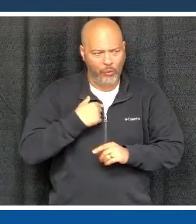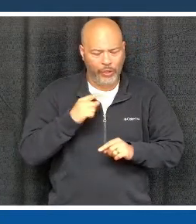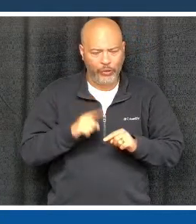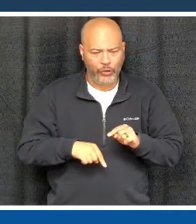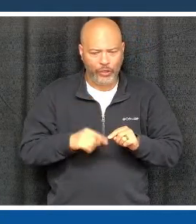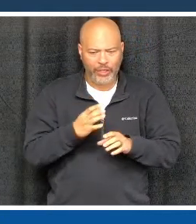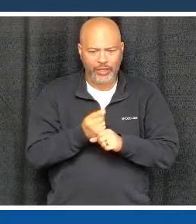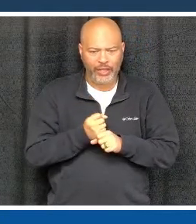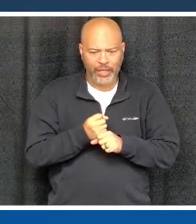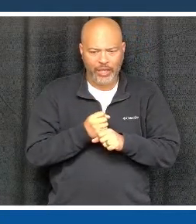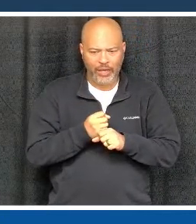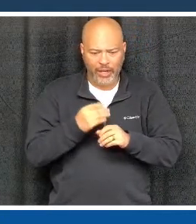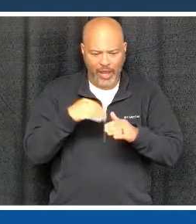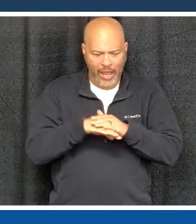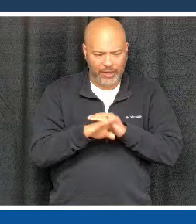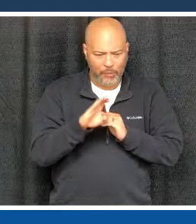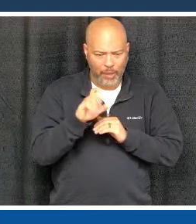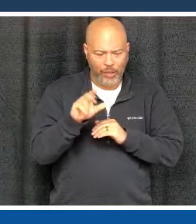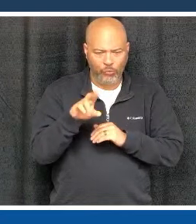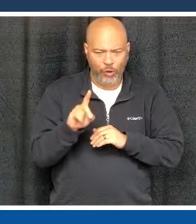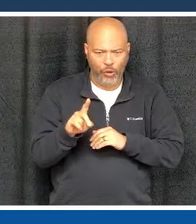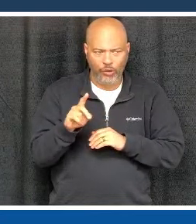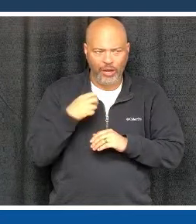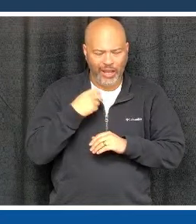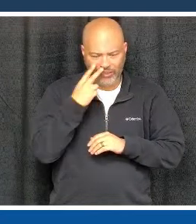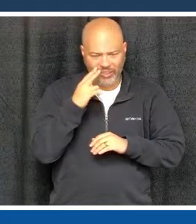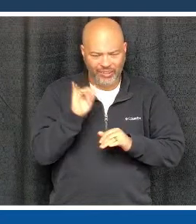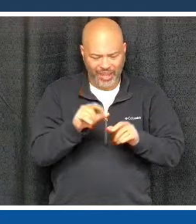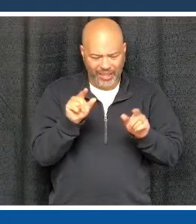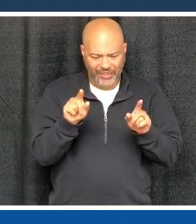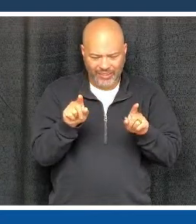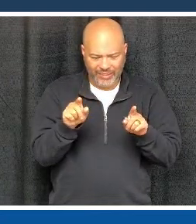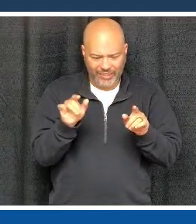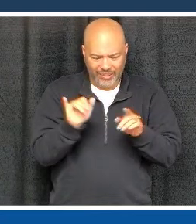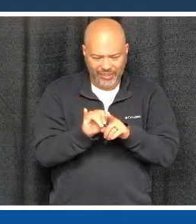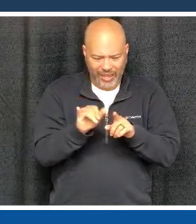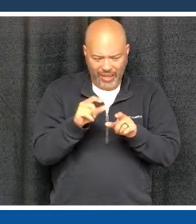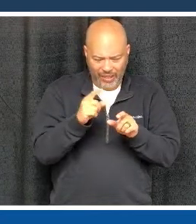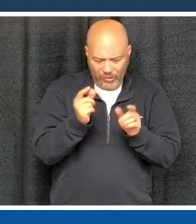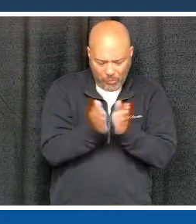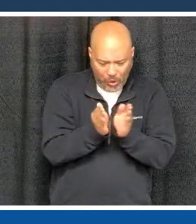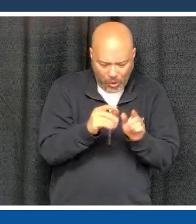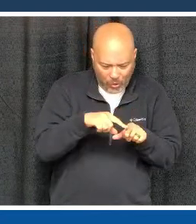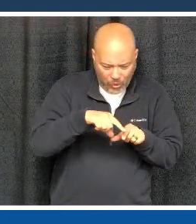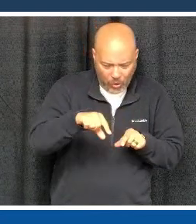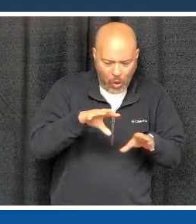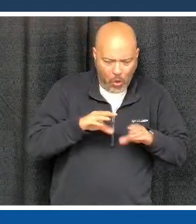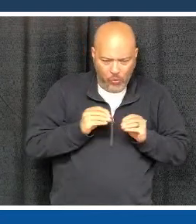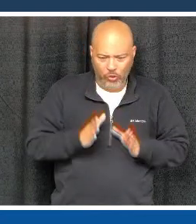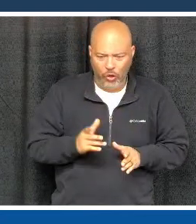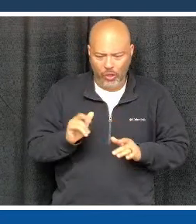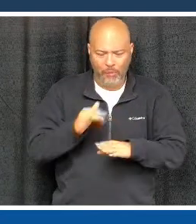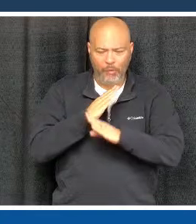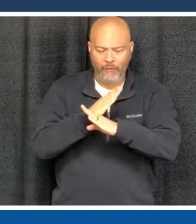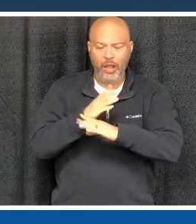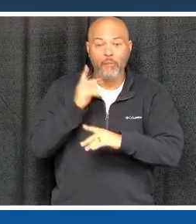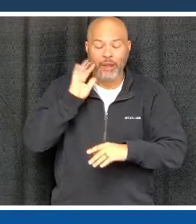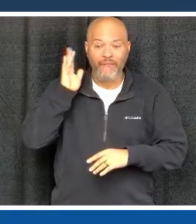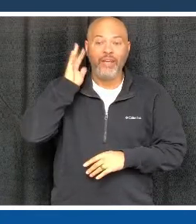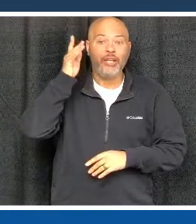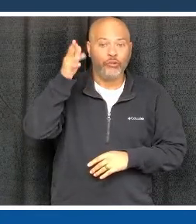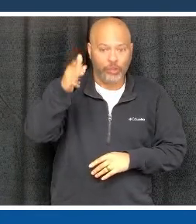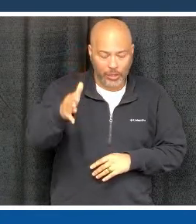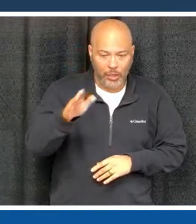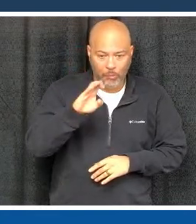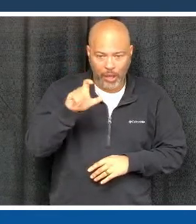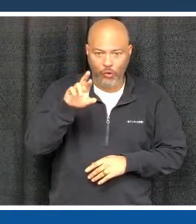couldn't get onto Bell Road. And I see that it's still that sliver of an owner who prevents it. But eventually,